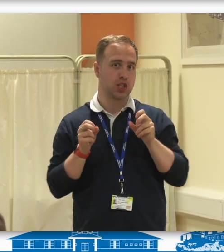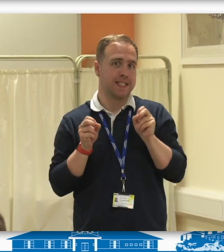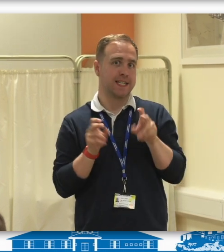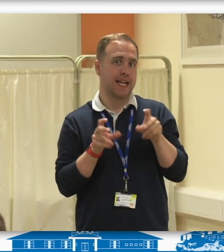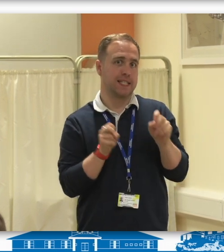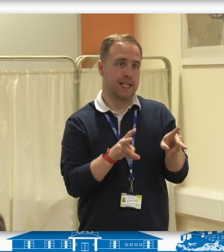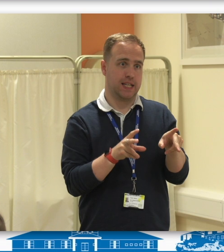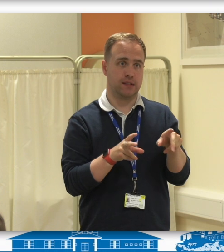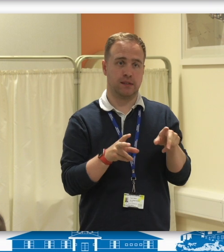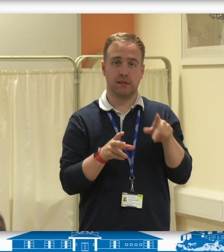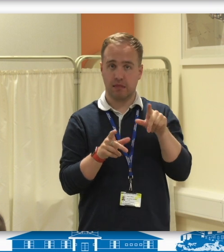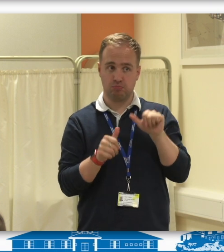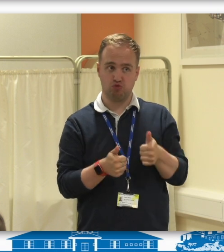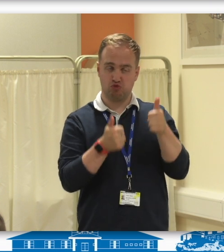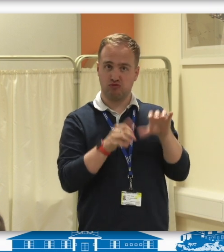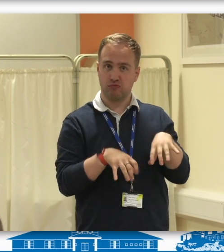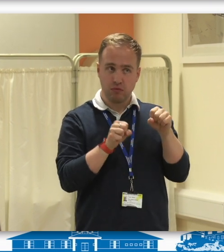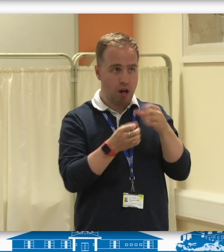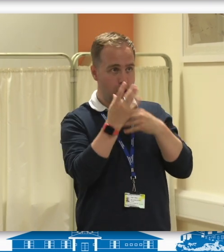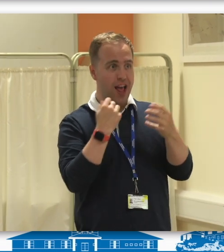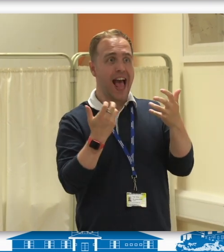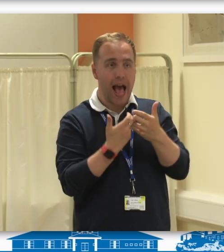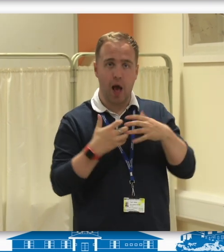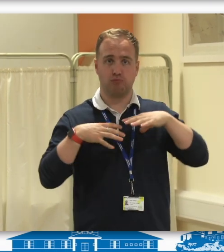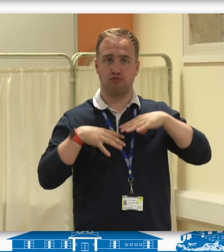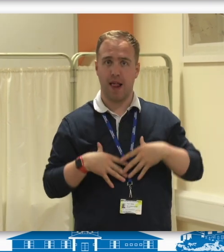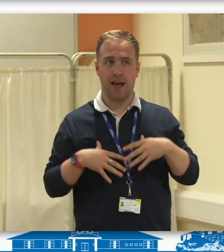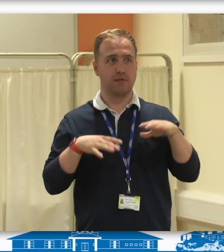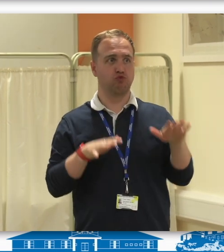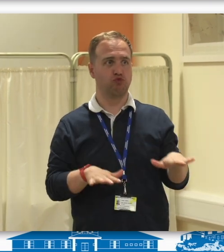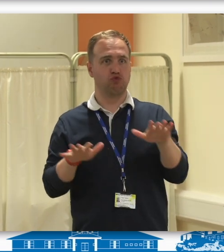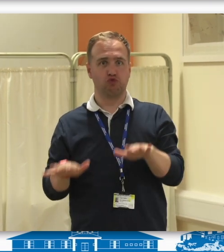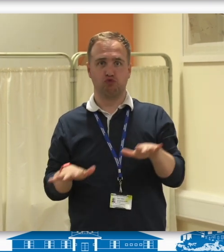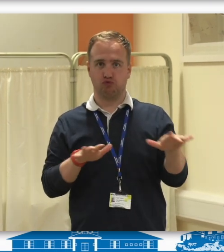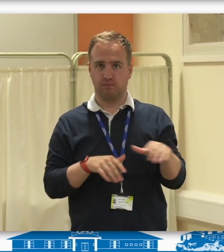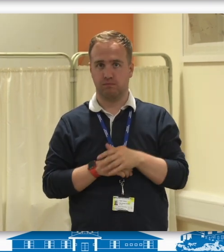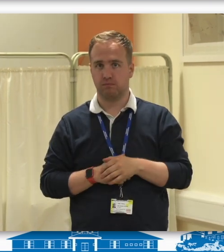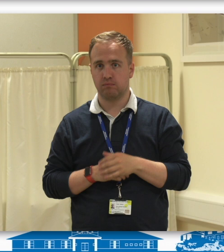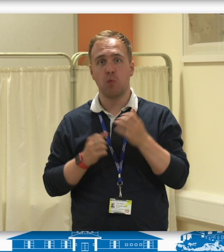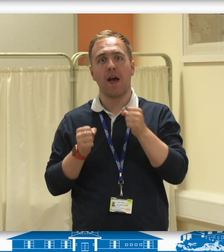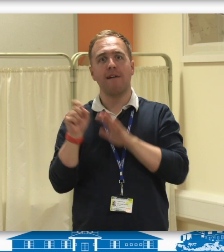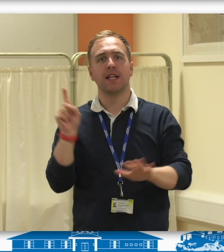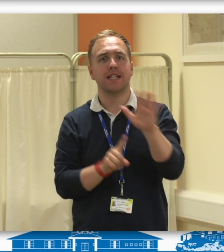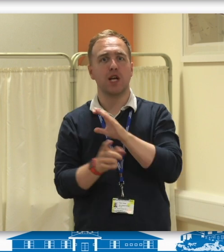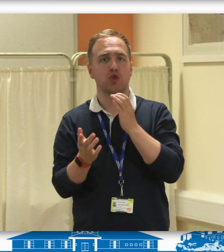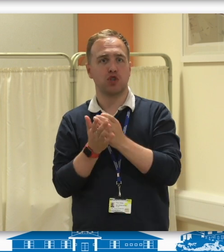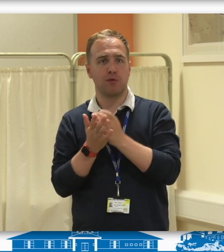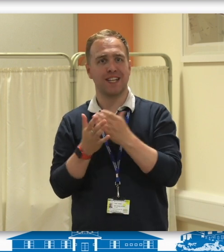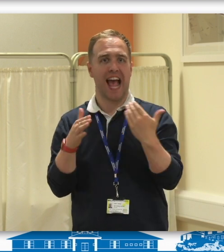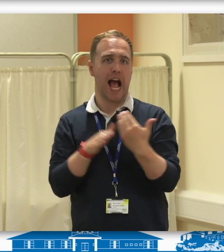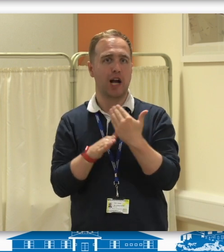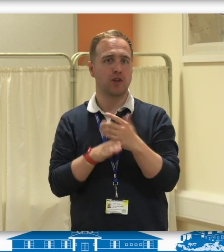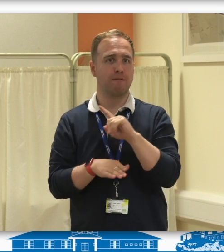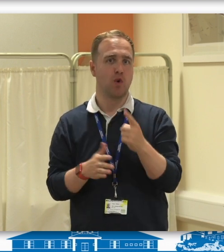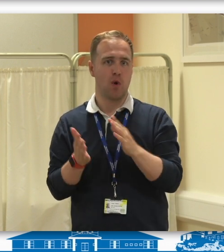and these can be a great starting place to learn to rest and relax well. We have national charities, Action for ME and